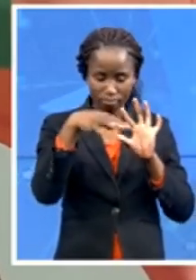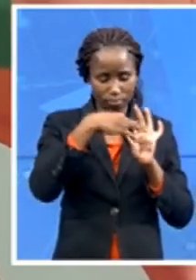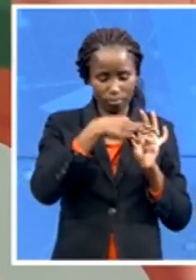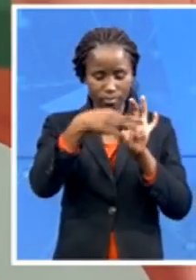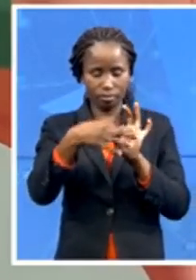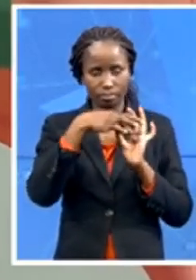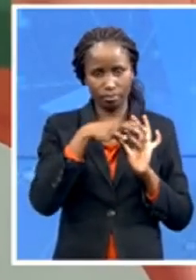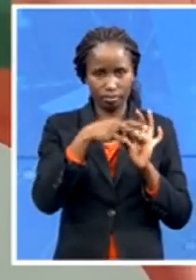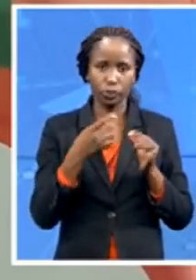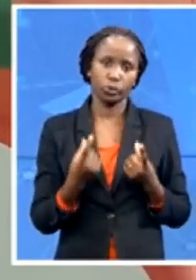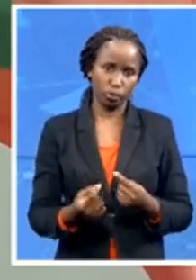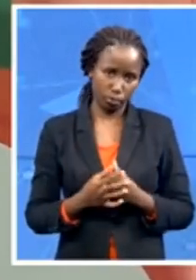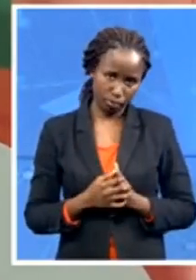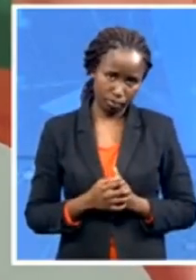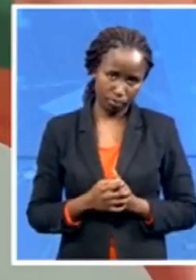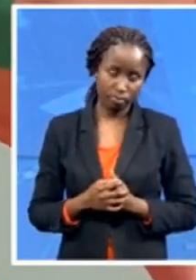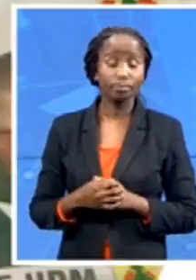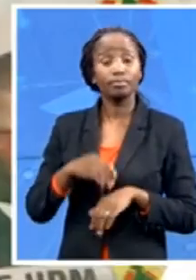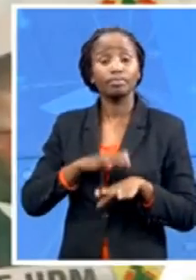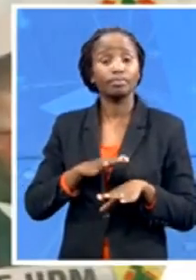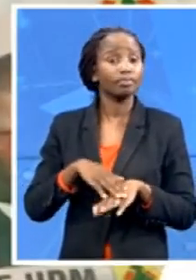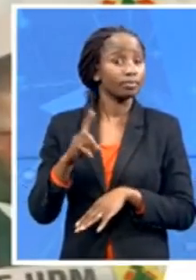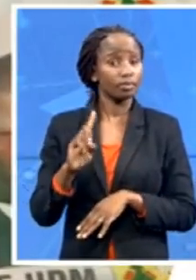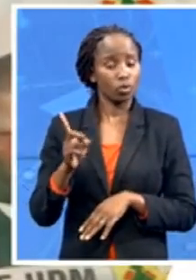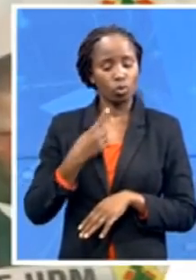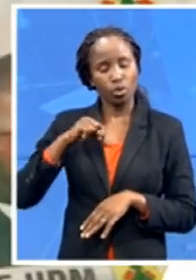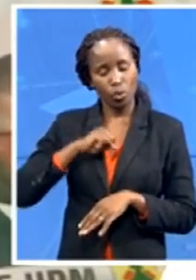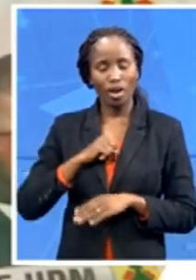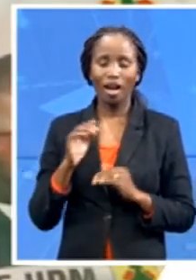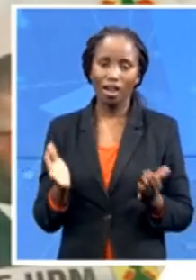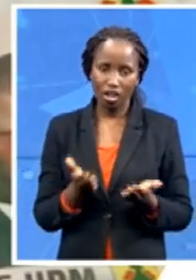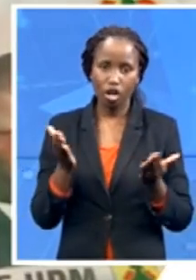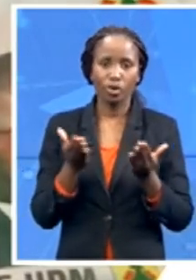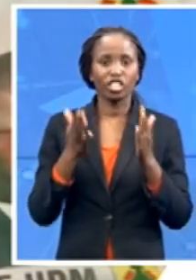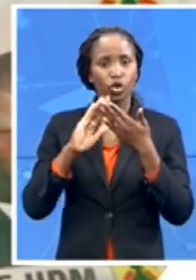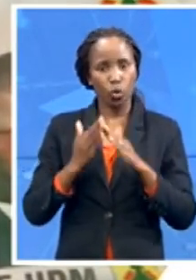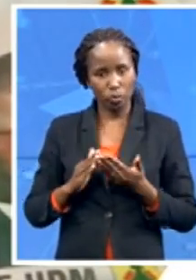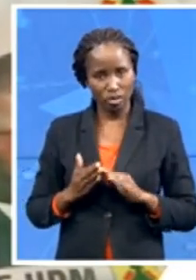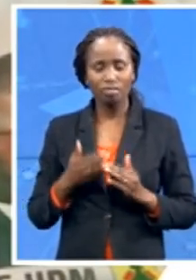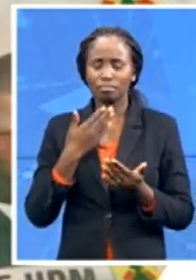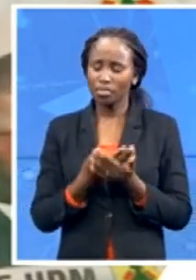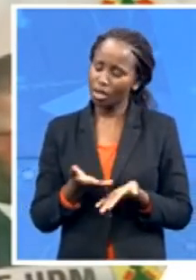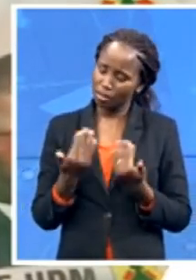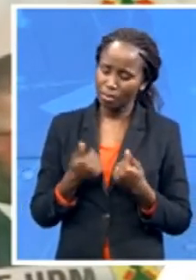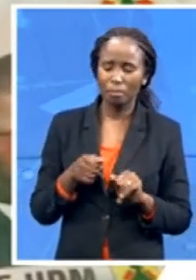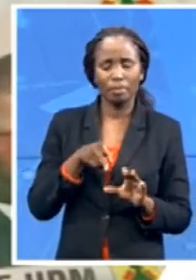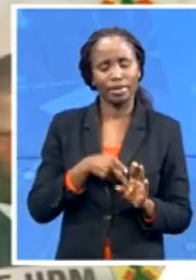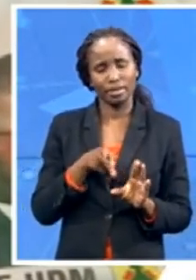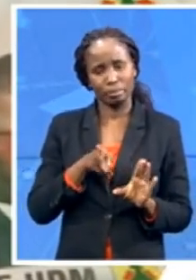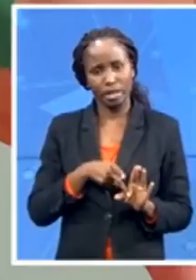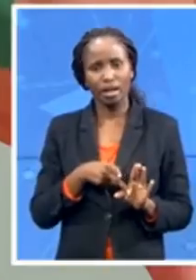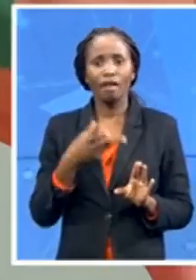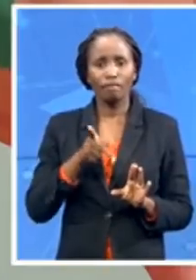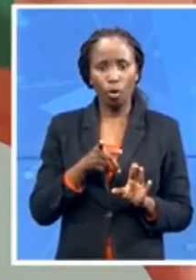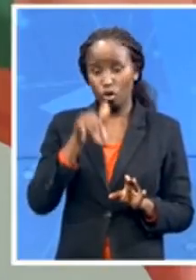will actively encourage communities to participate in the eradication of crime through the establishment